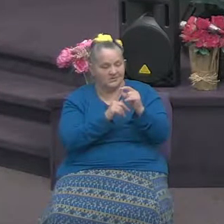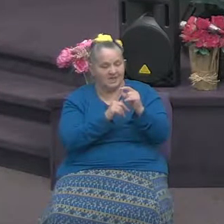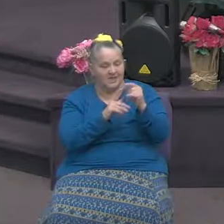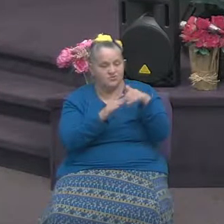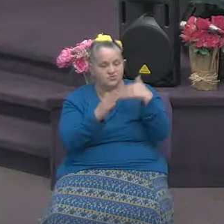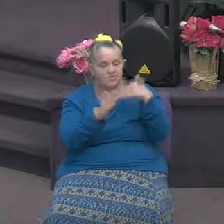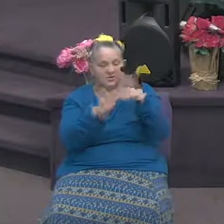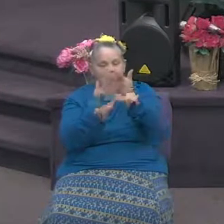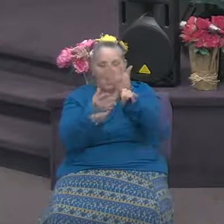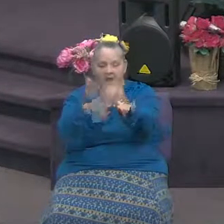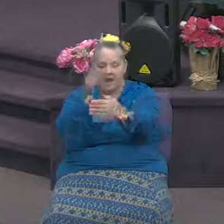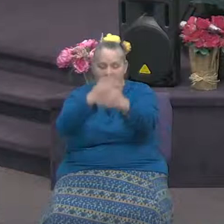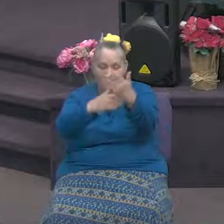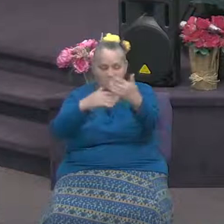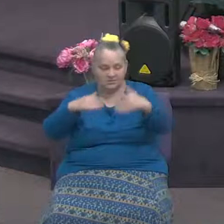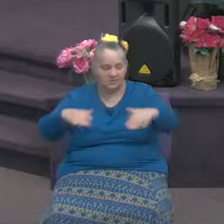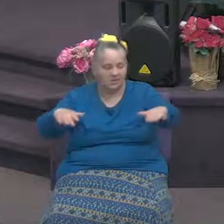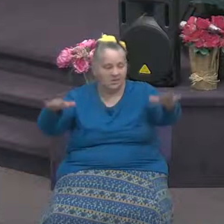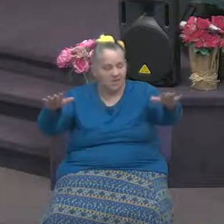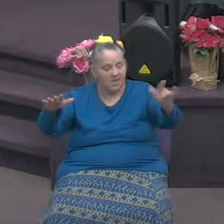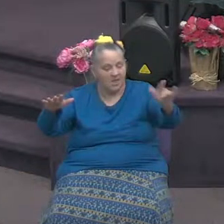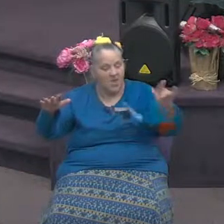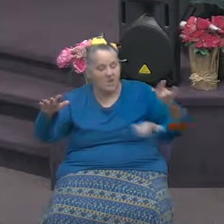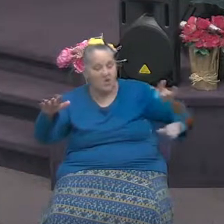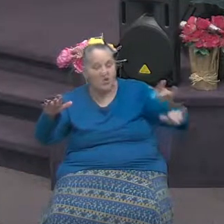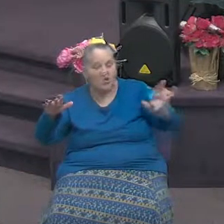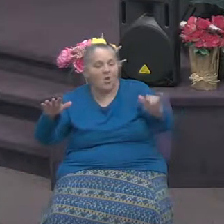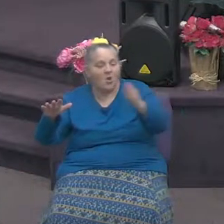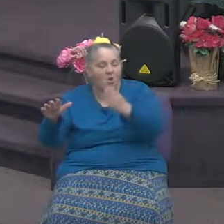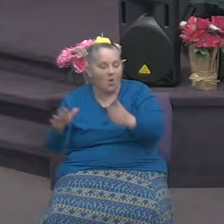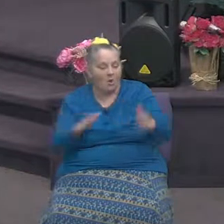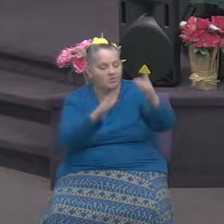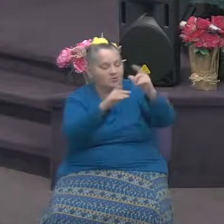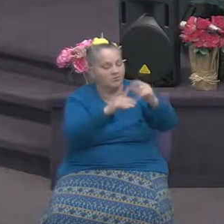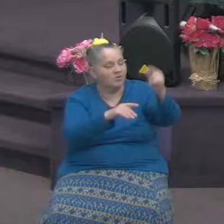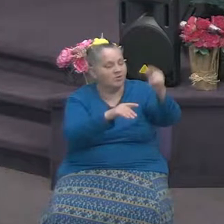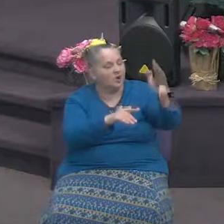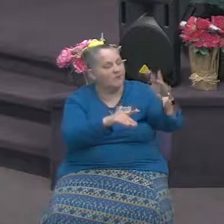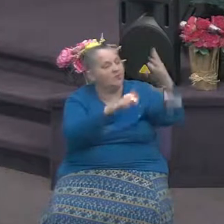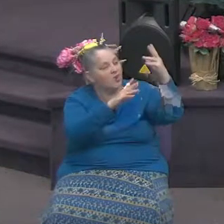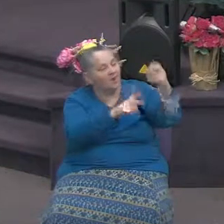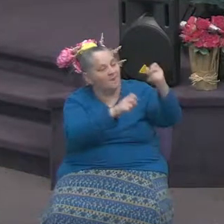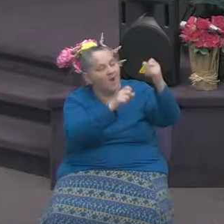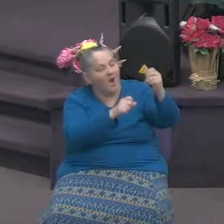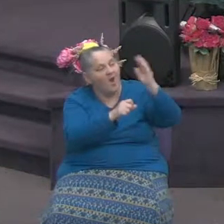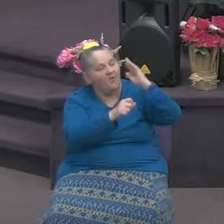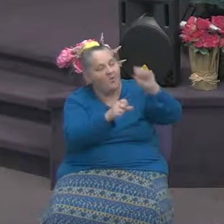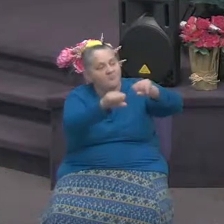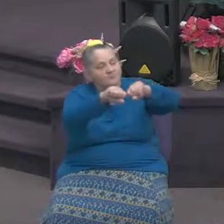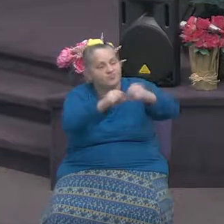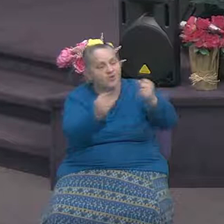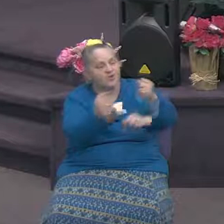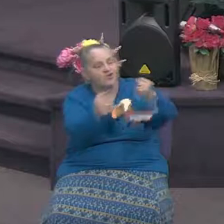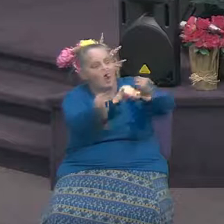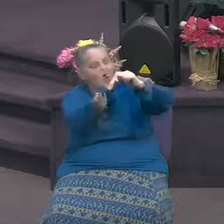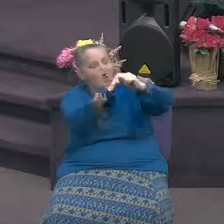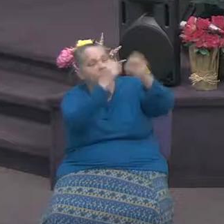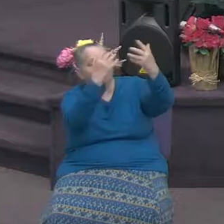and we stretch our hands out according to the word of God, that your power might break the